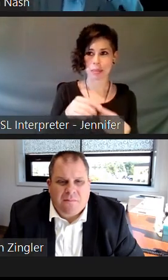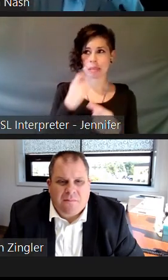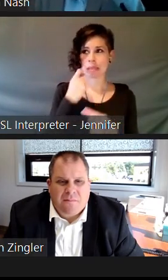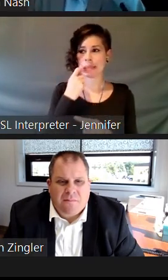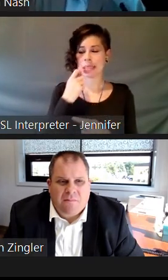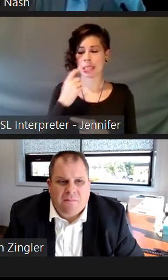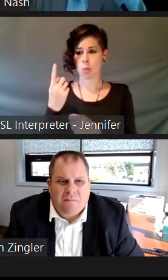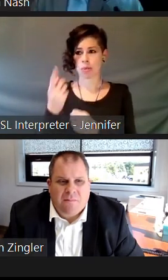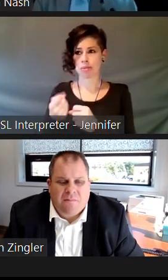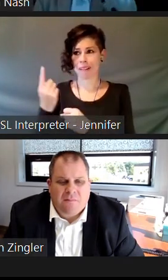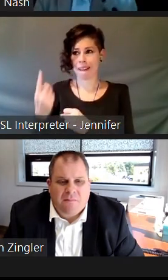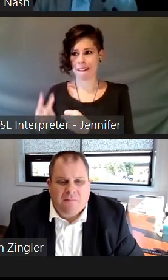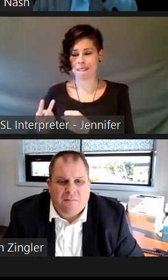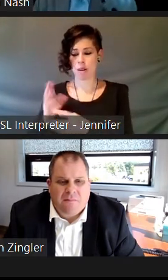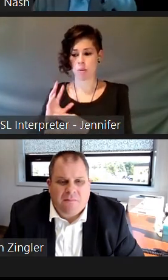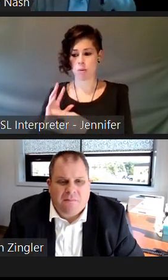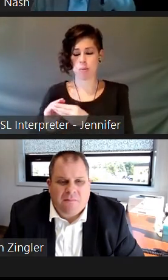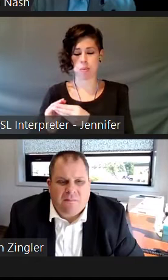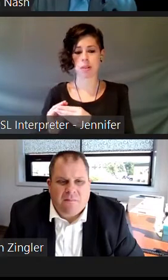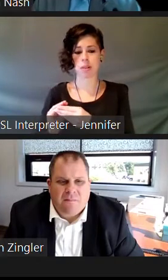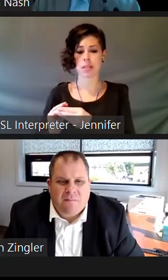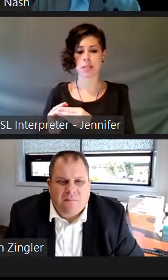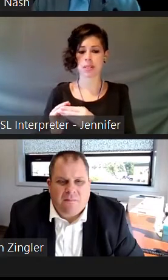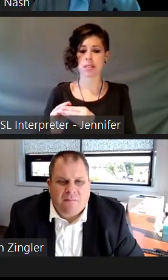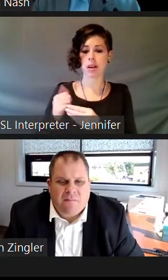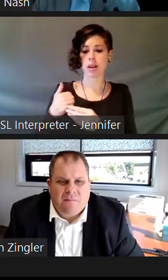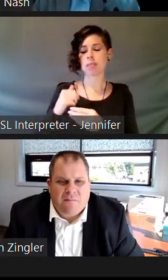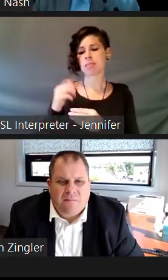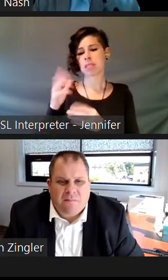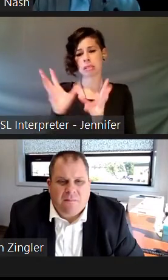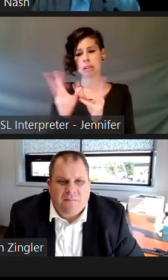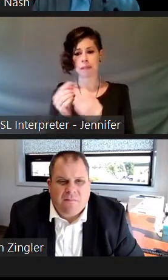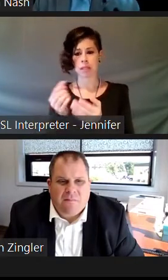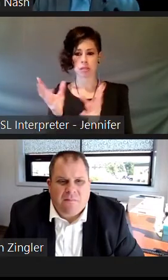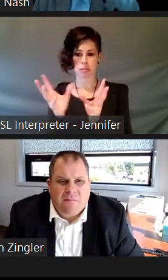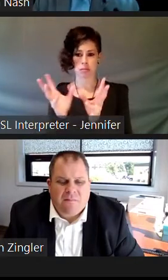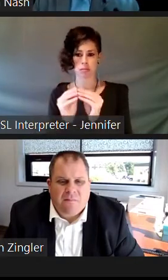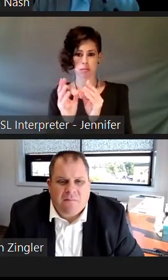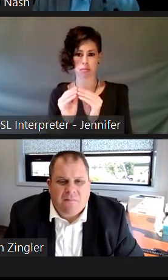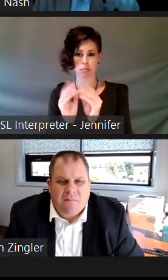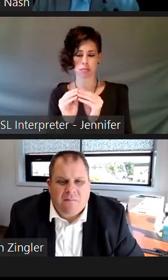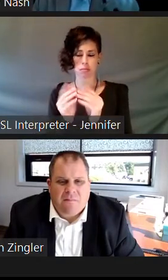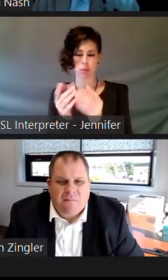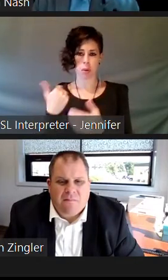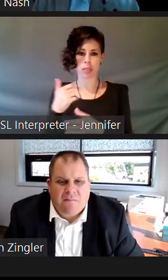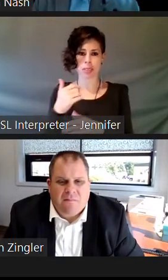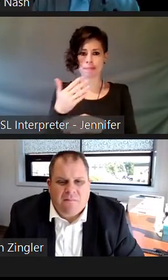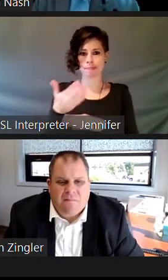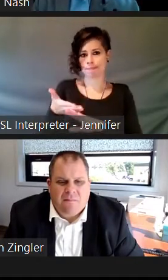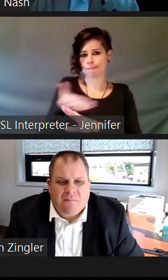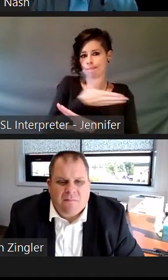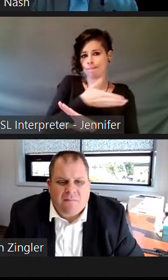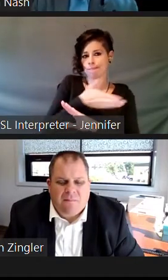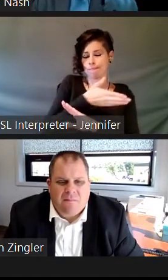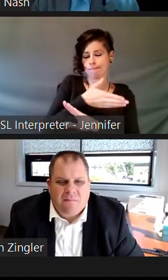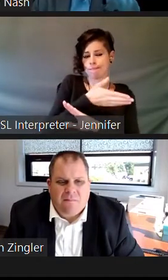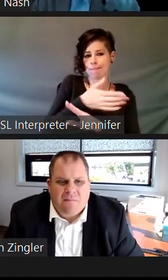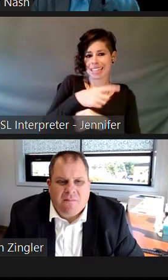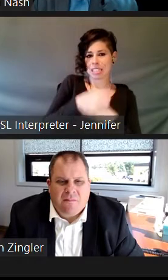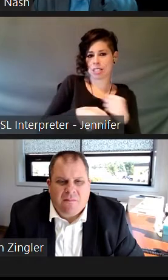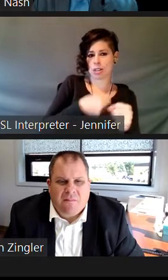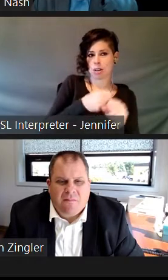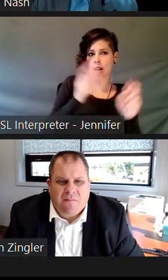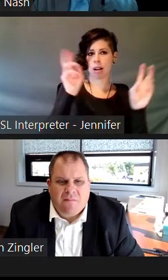through. When we first put together this conference session, it was earlier this year. So the headlines were all